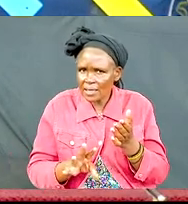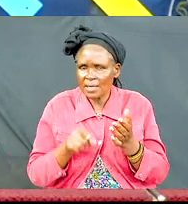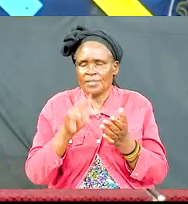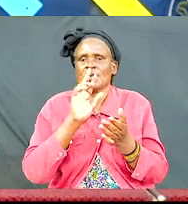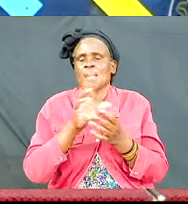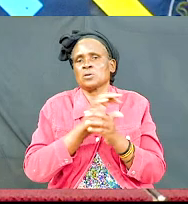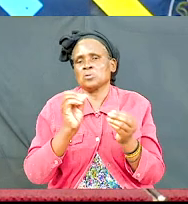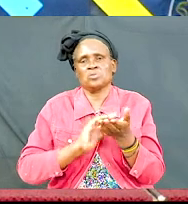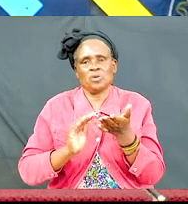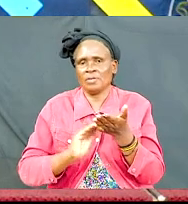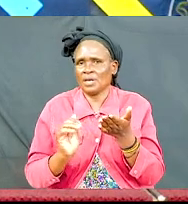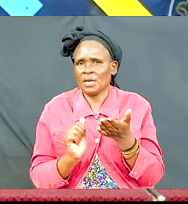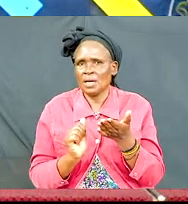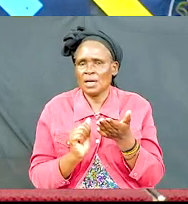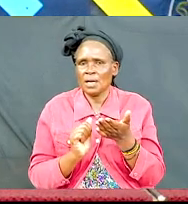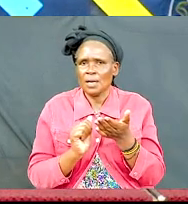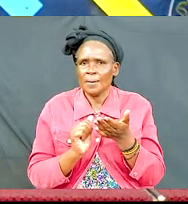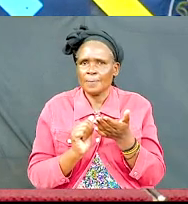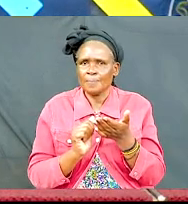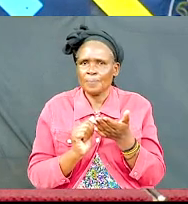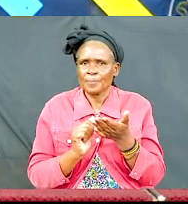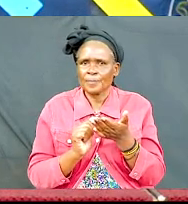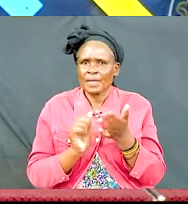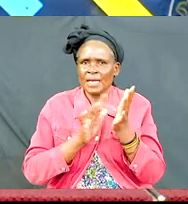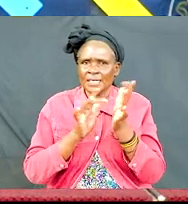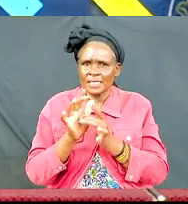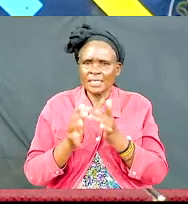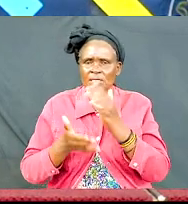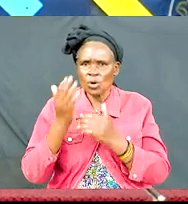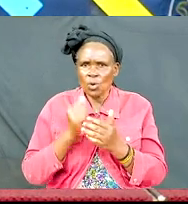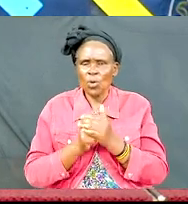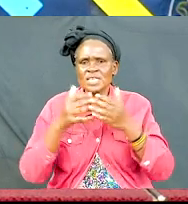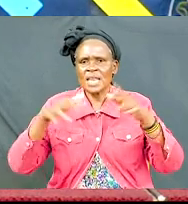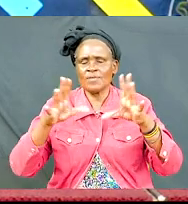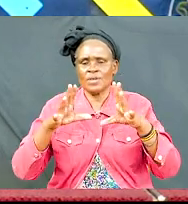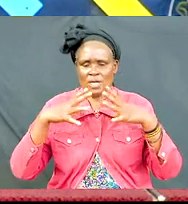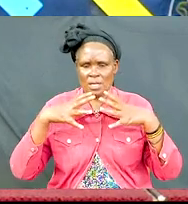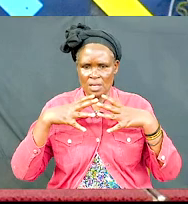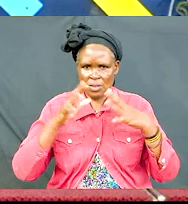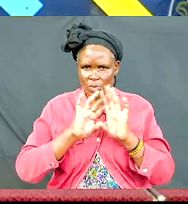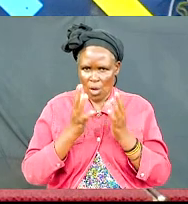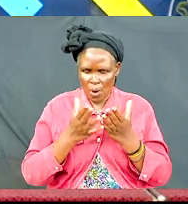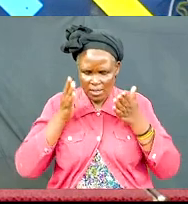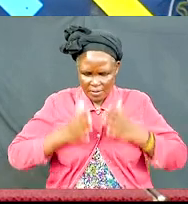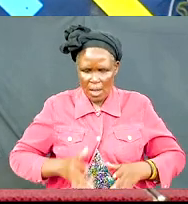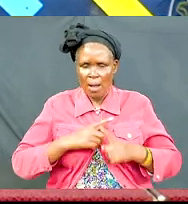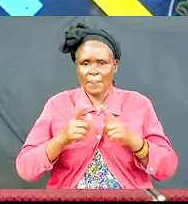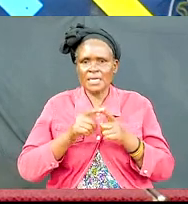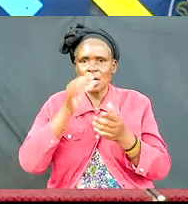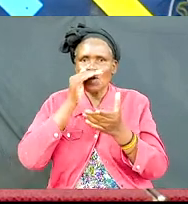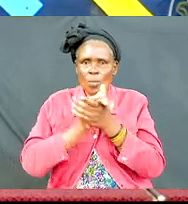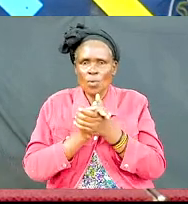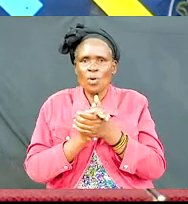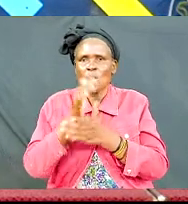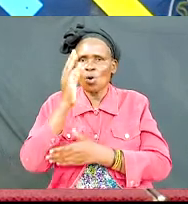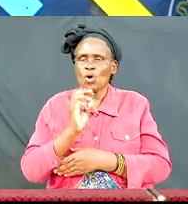are not forgiven. Well, Jesus was leaving the earth physically, but promised God would